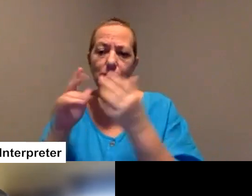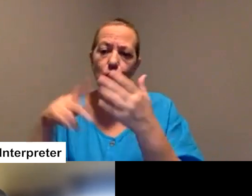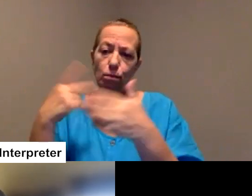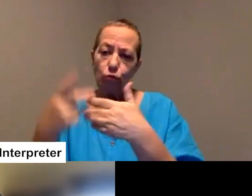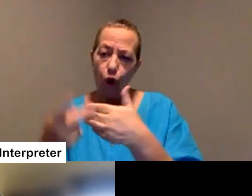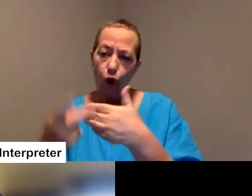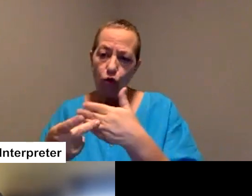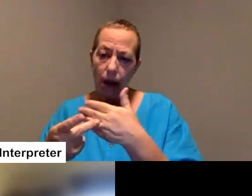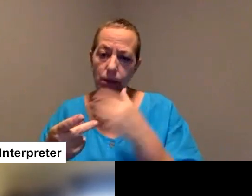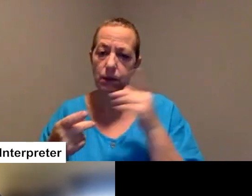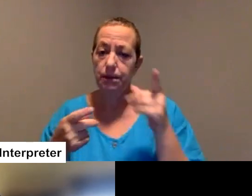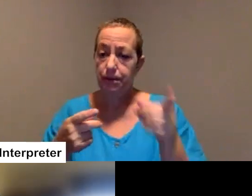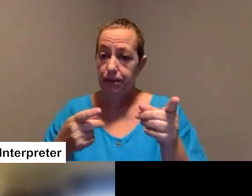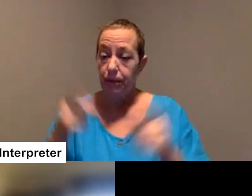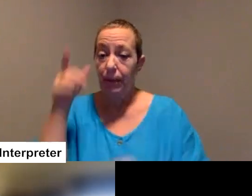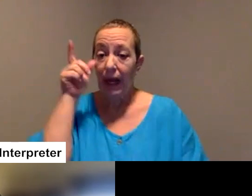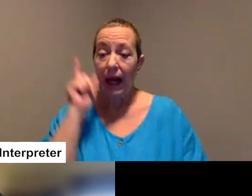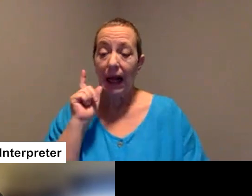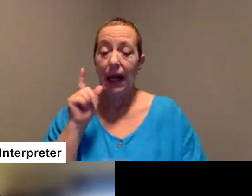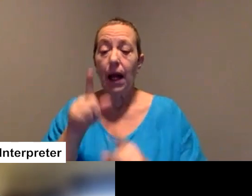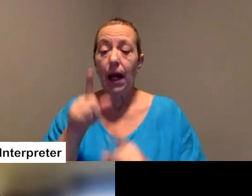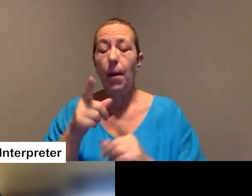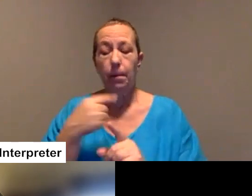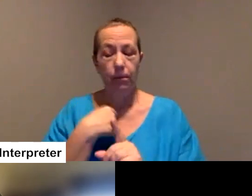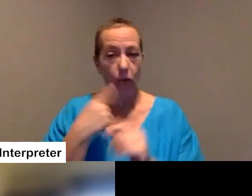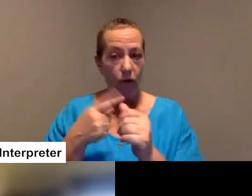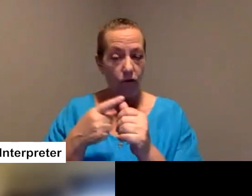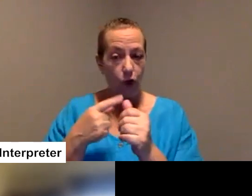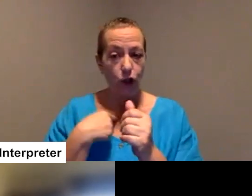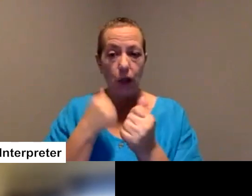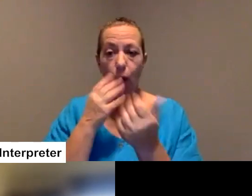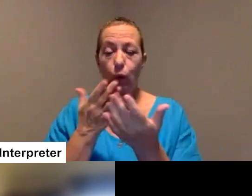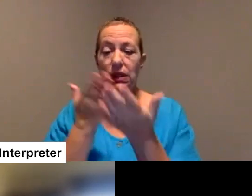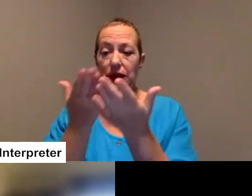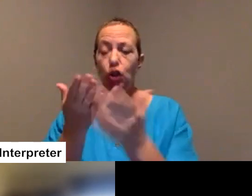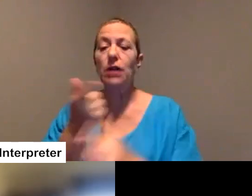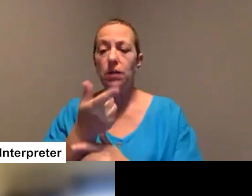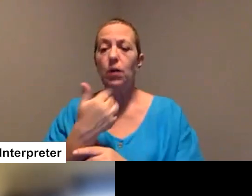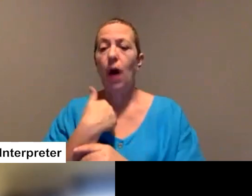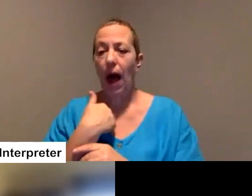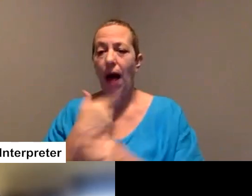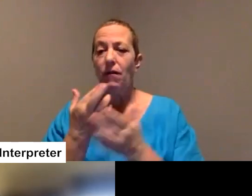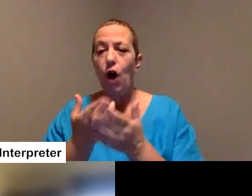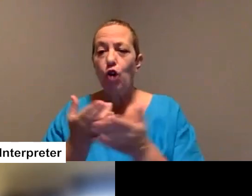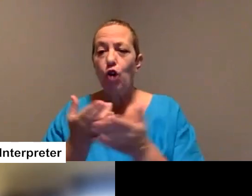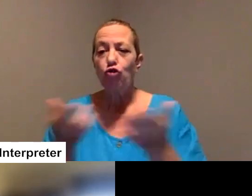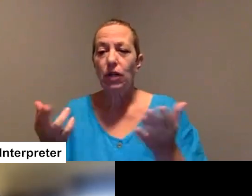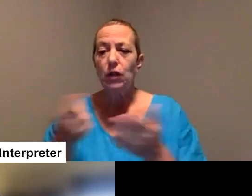suggest right away, before I turn it over to you, Lateef, there is a resource from the organization